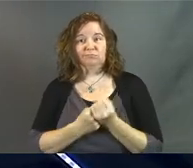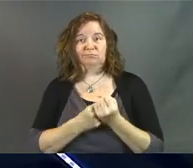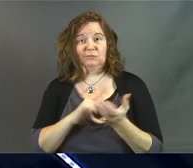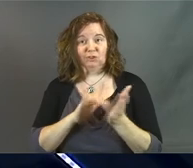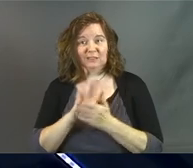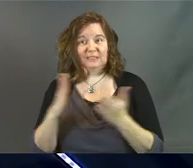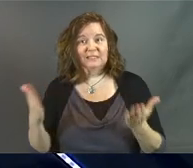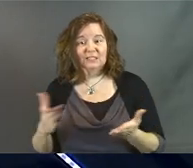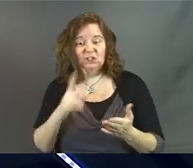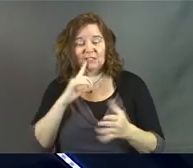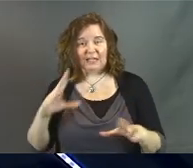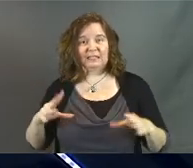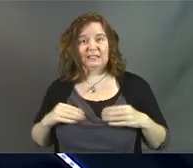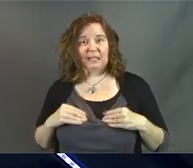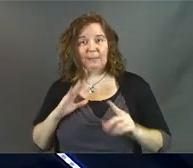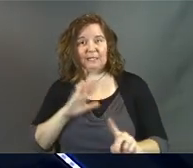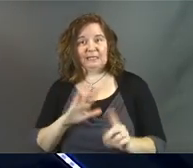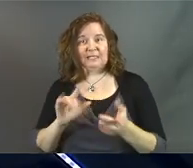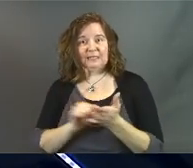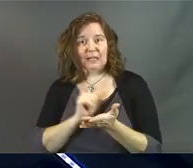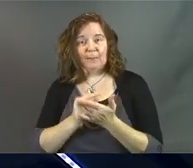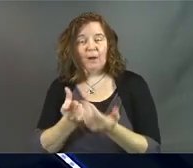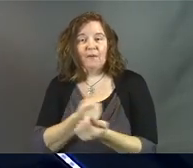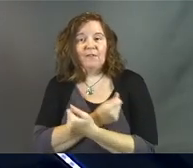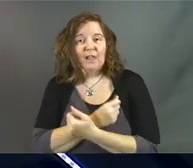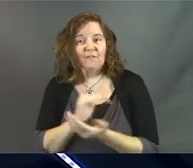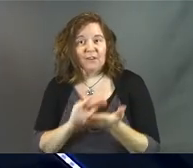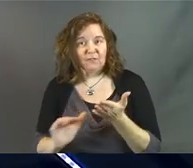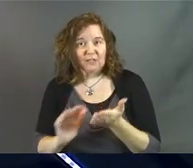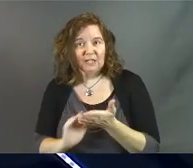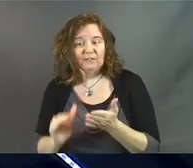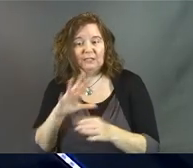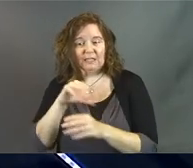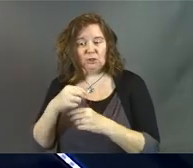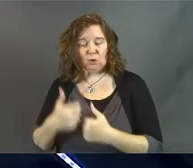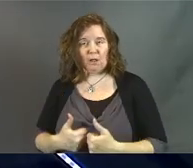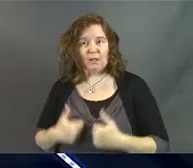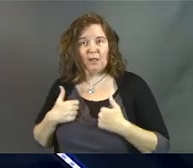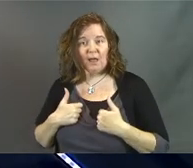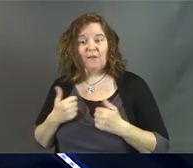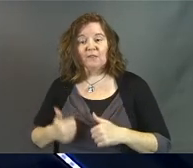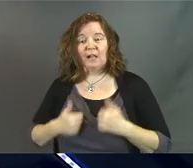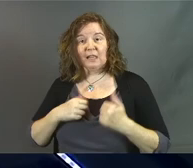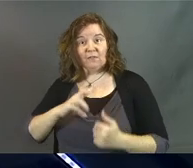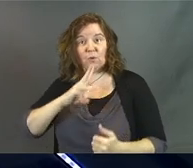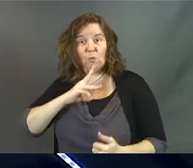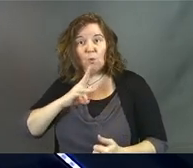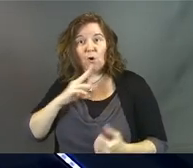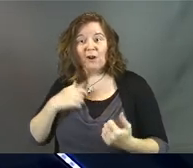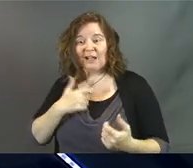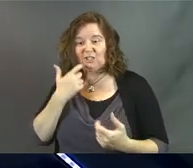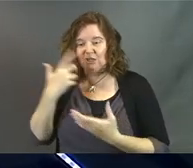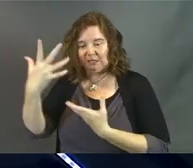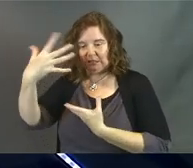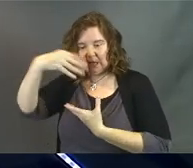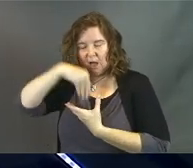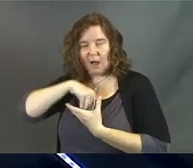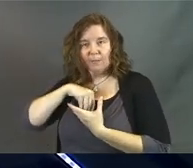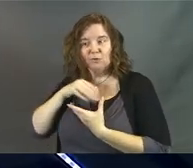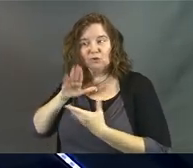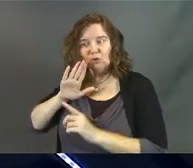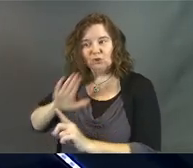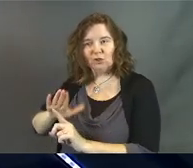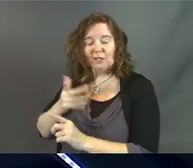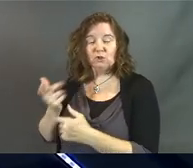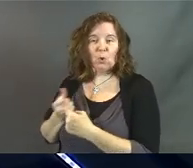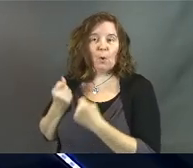here. She has accepted his gospel of love and forgiveness into her life. The living water has just come to her, and